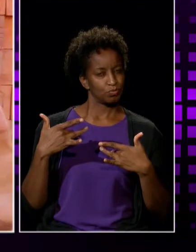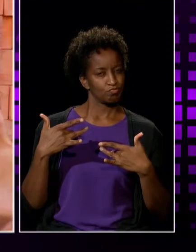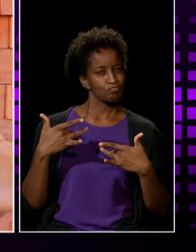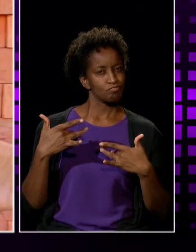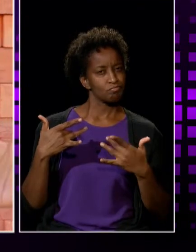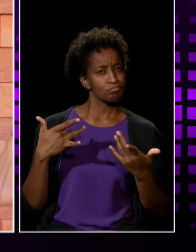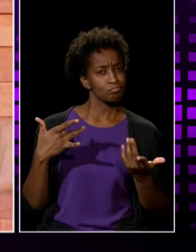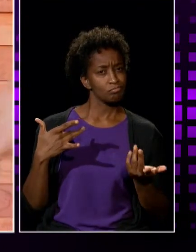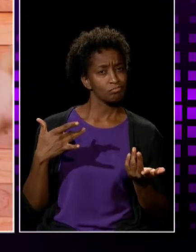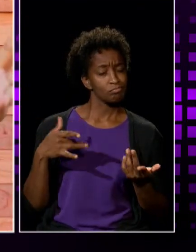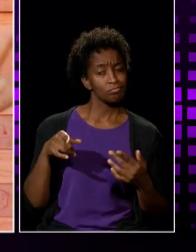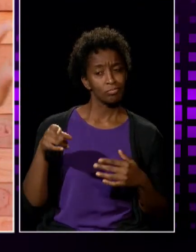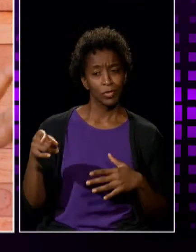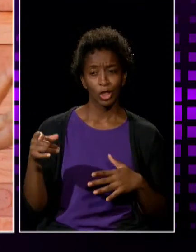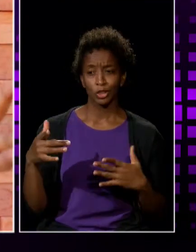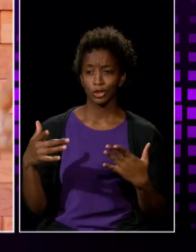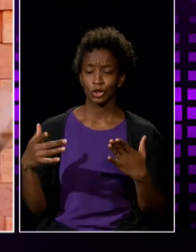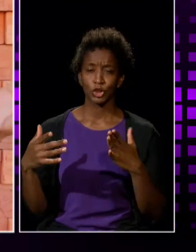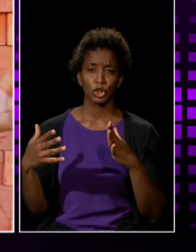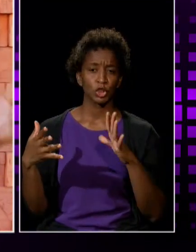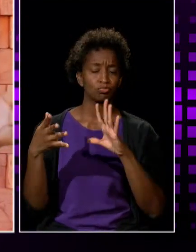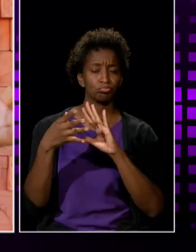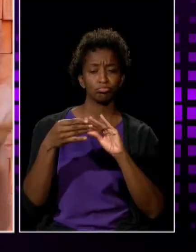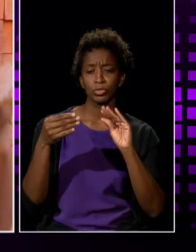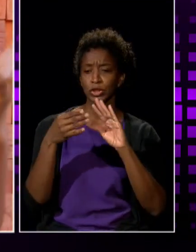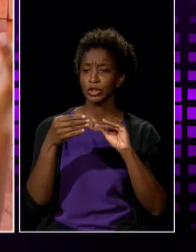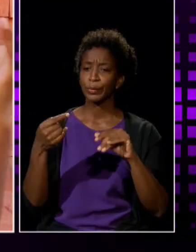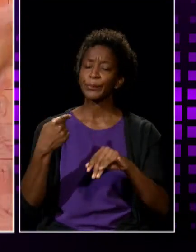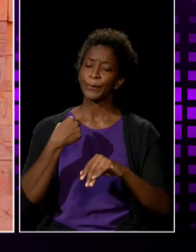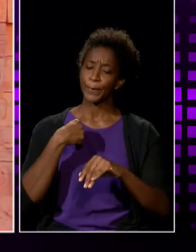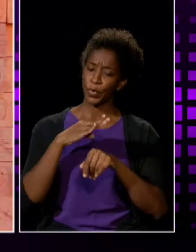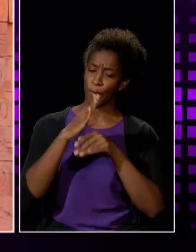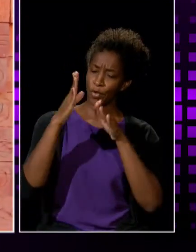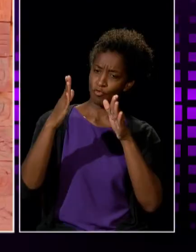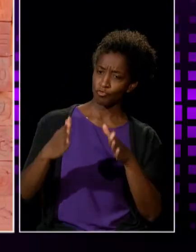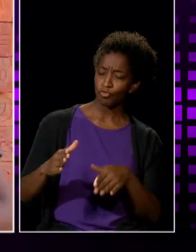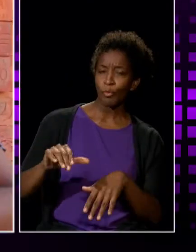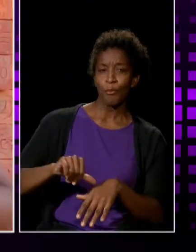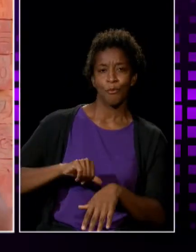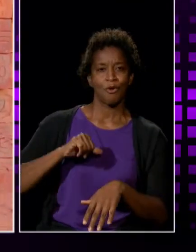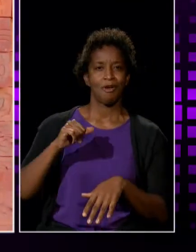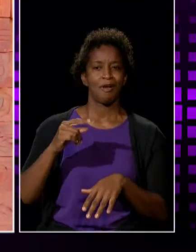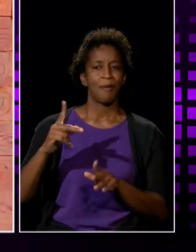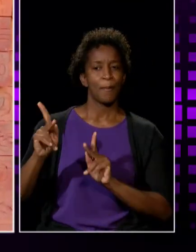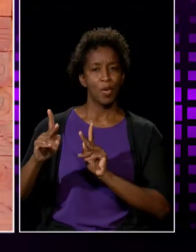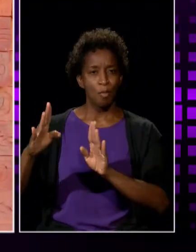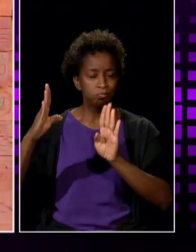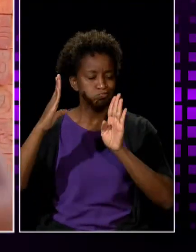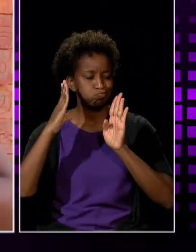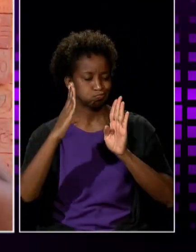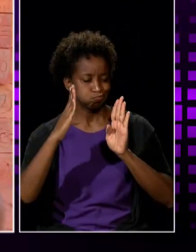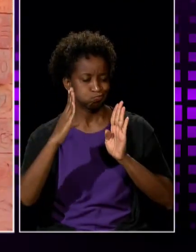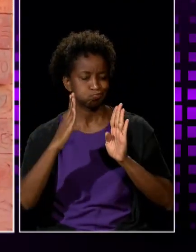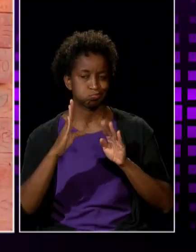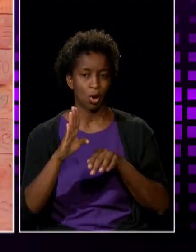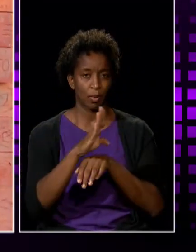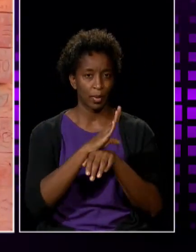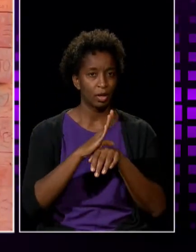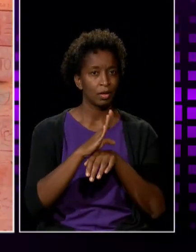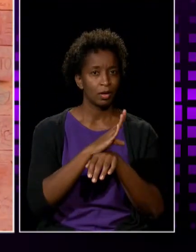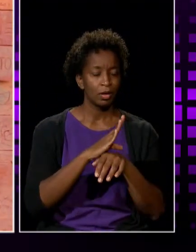really represented us on the world stage. She has really brought a lot of attention to Barbados and the quality that we